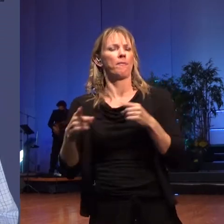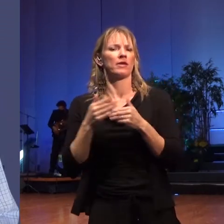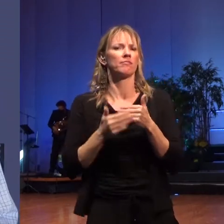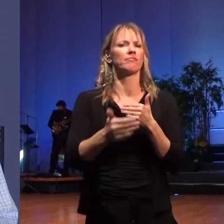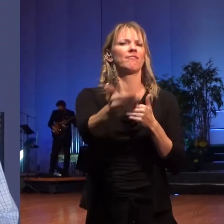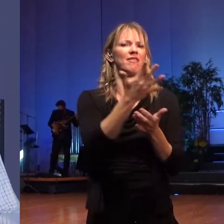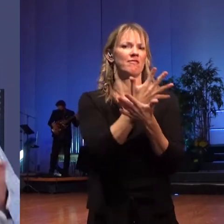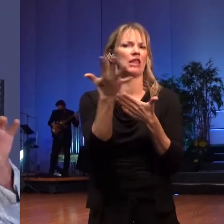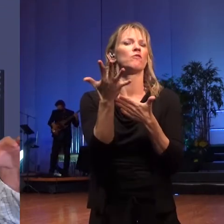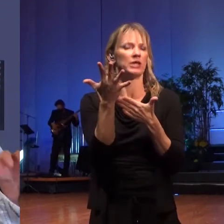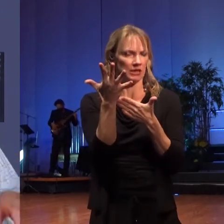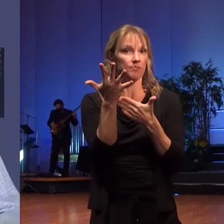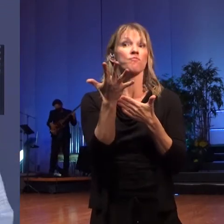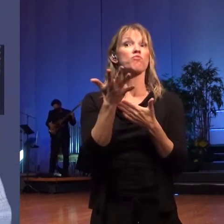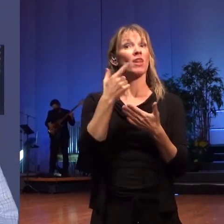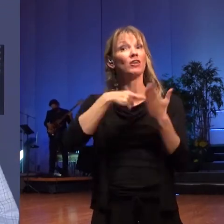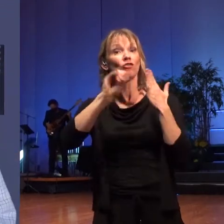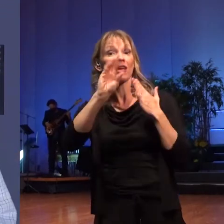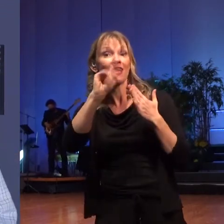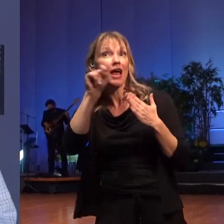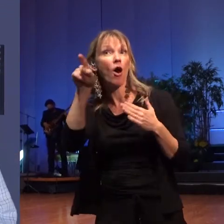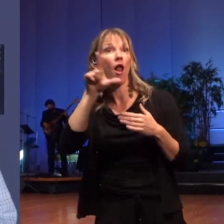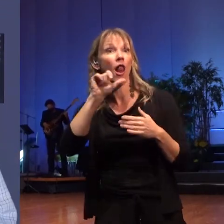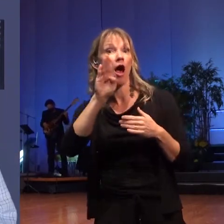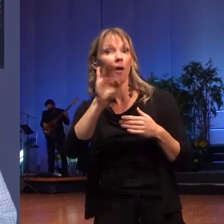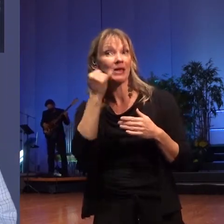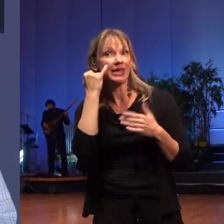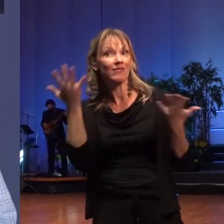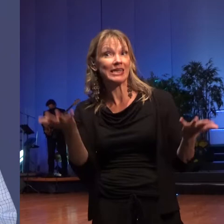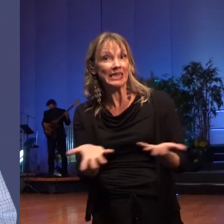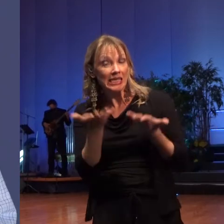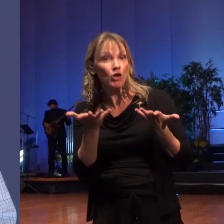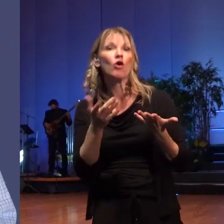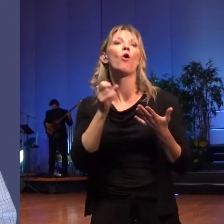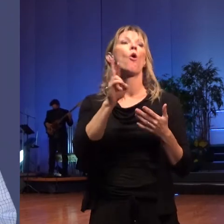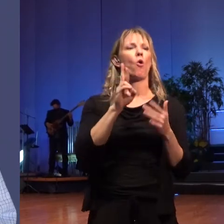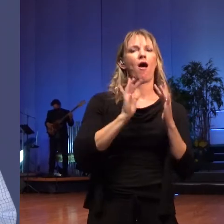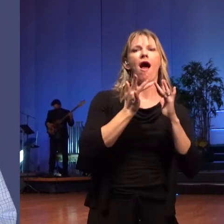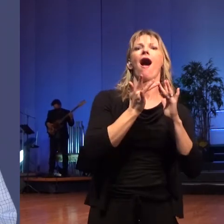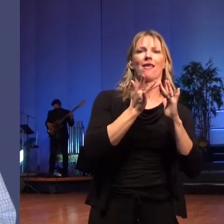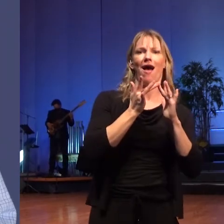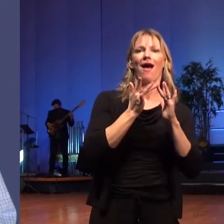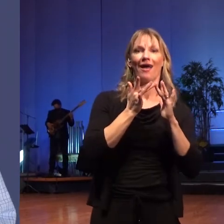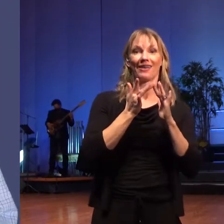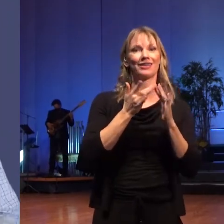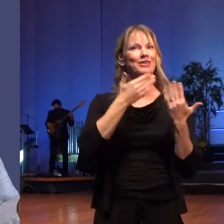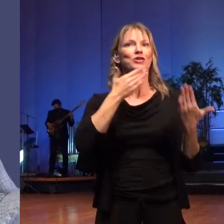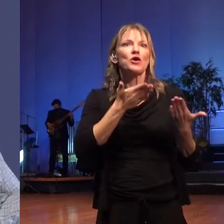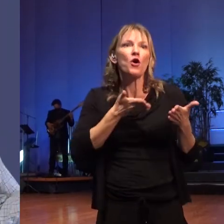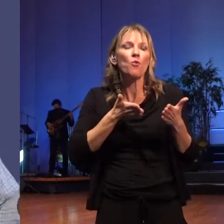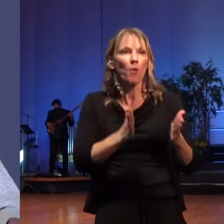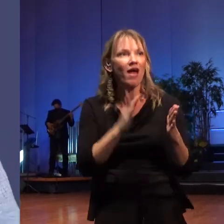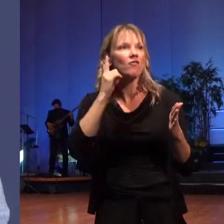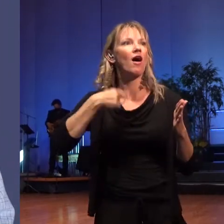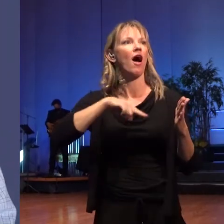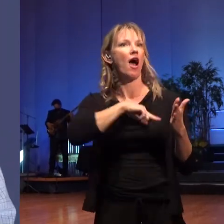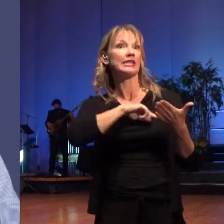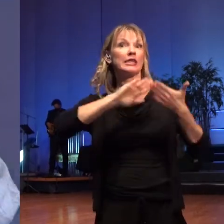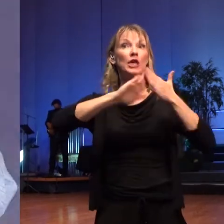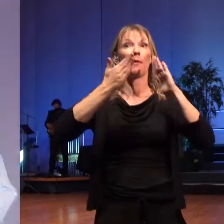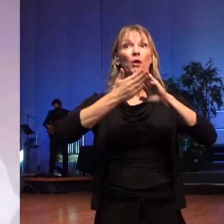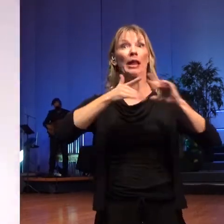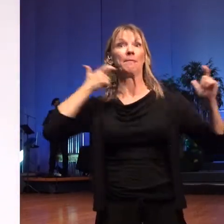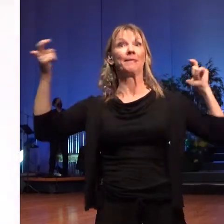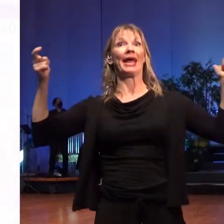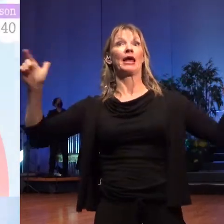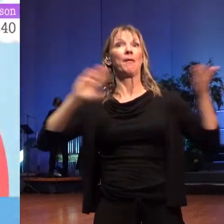weeks. So check it out in the lobby if you're in the building today, or check it out online. Good way to make our big community smaller.